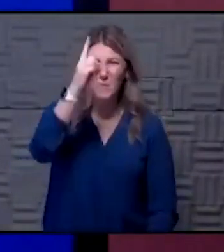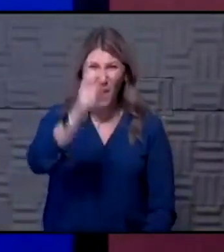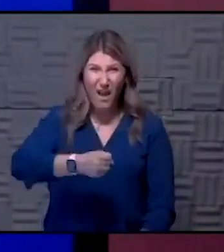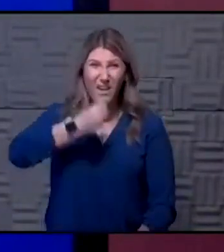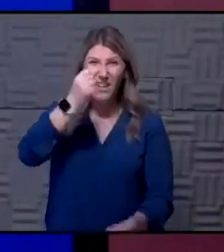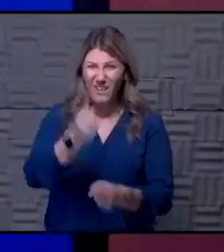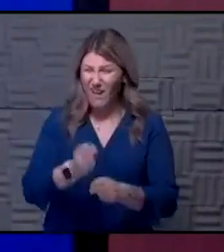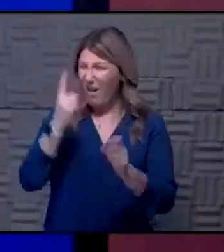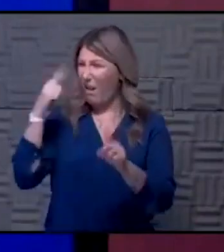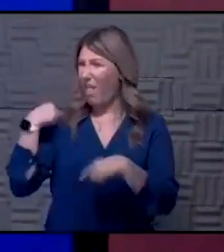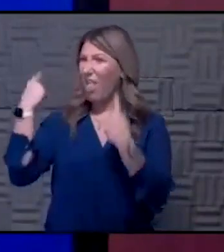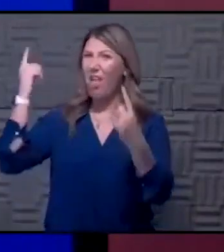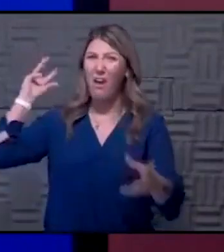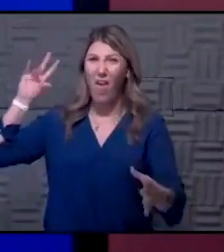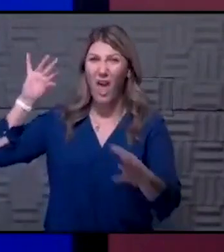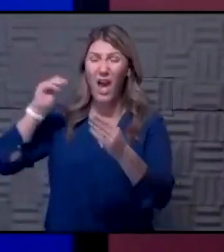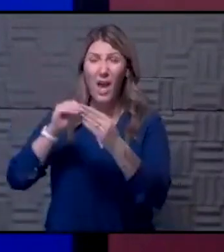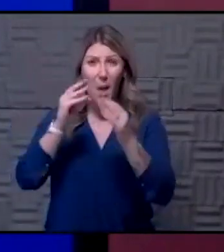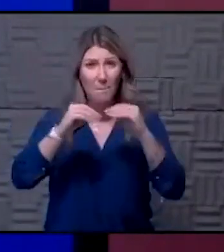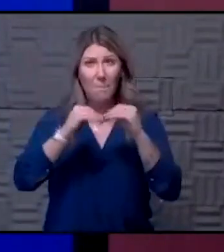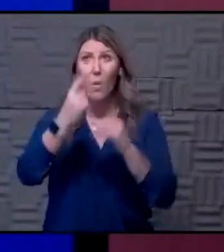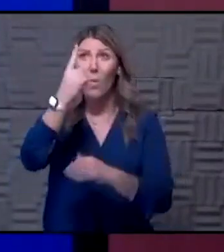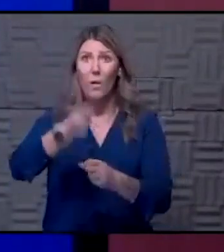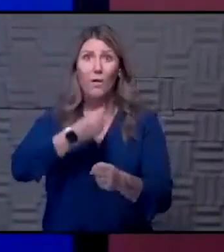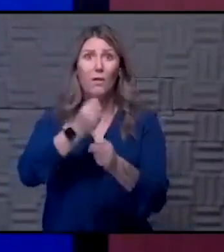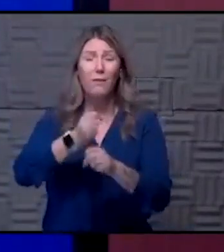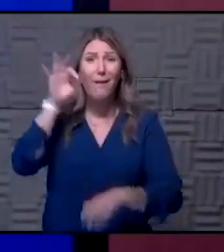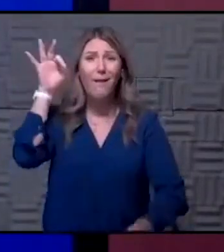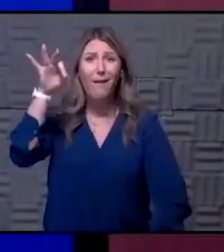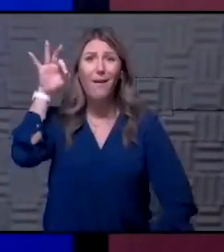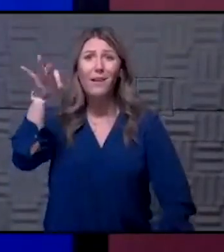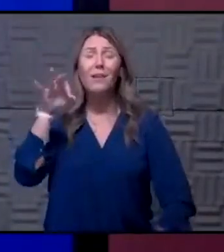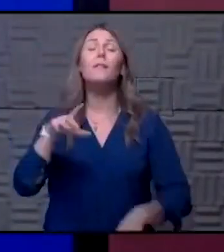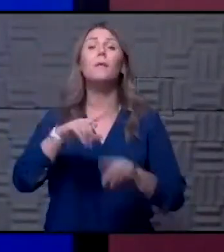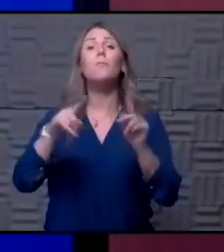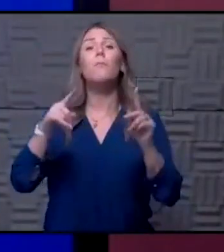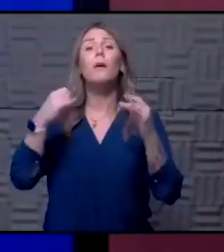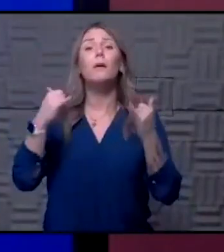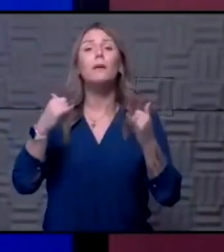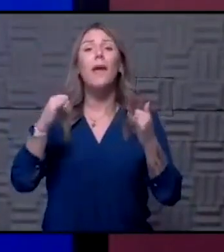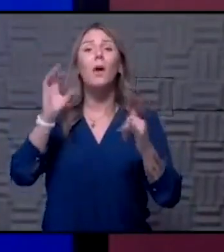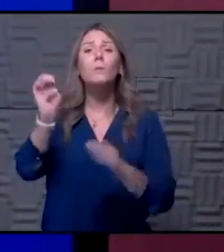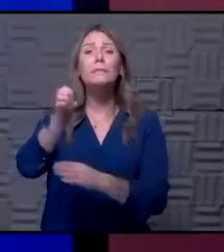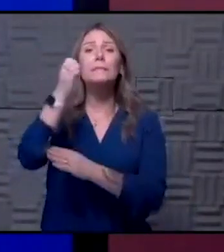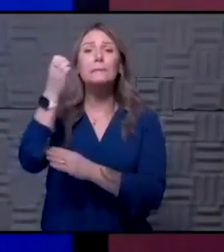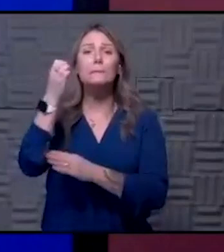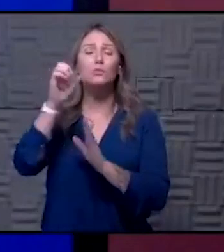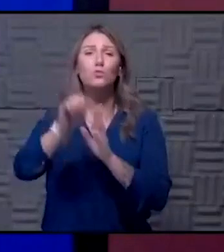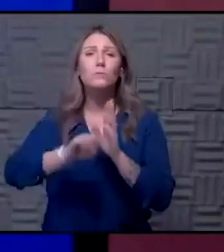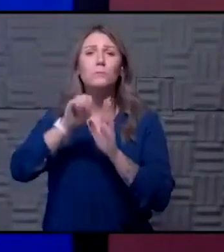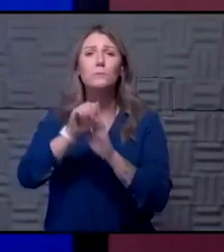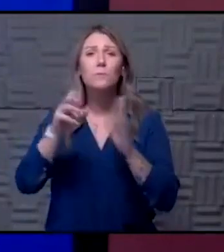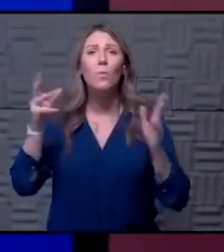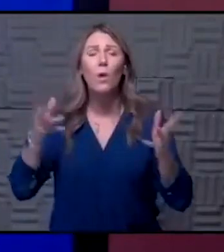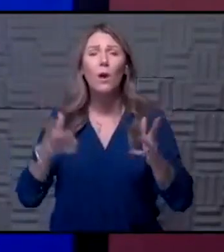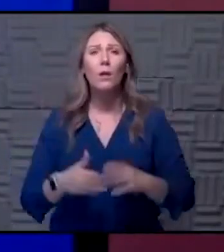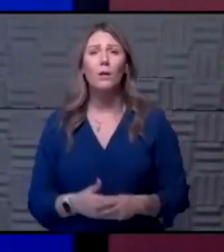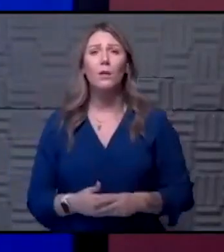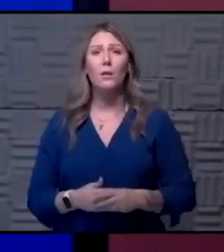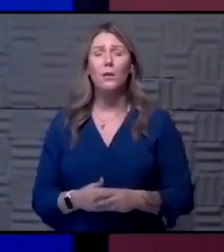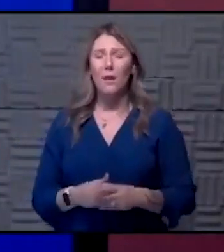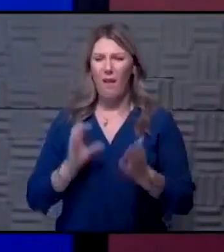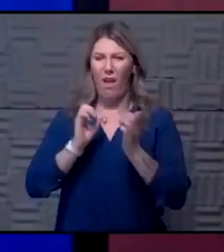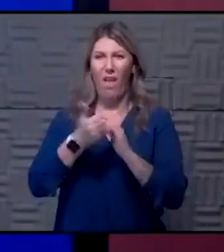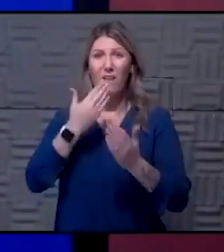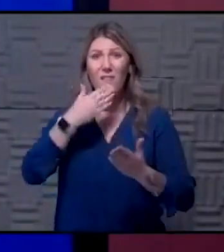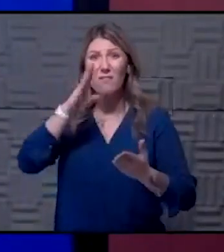we've been doing this, more than a year we've been preaching this. But now as we go into the Easter season, how bad would